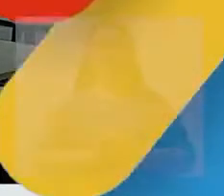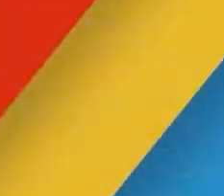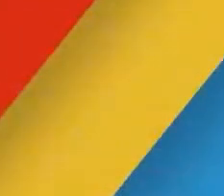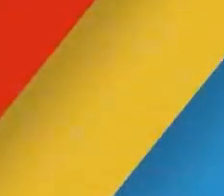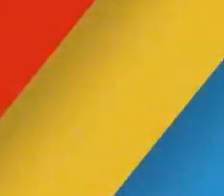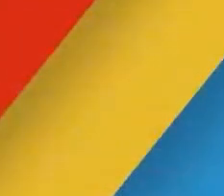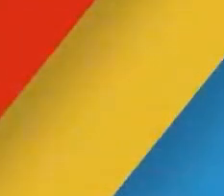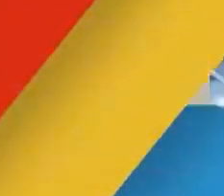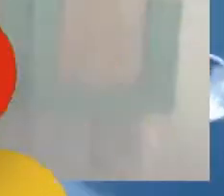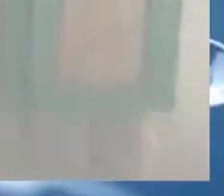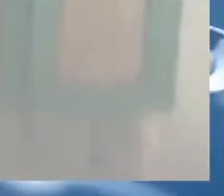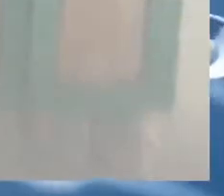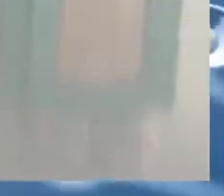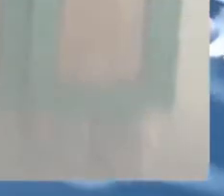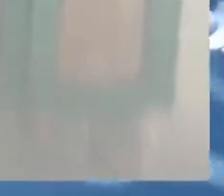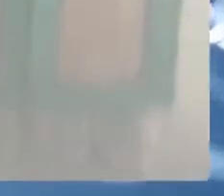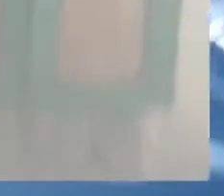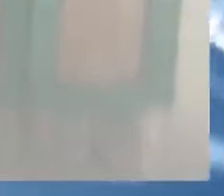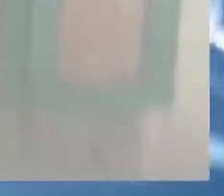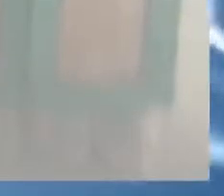bottle.